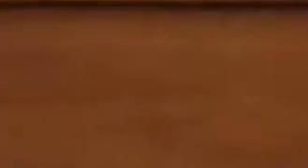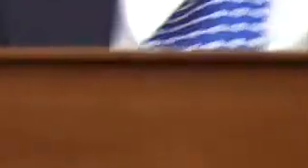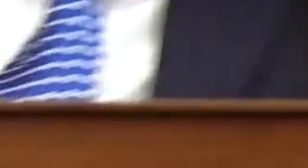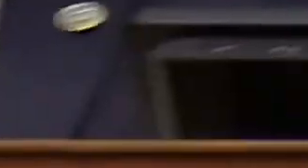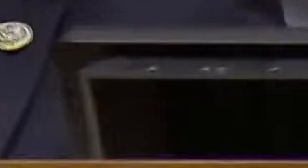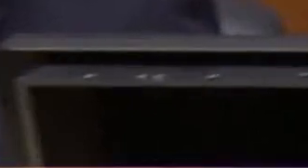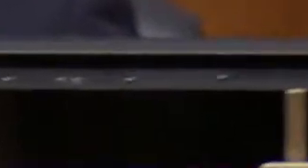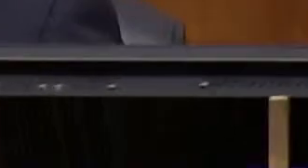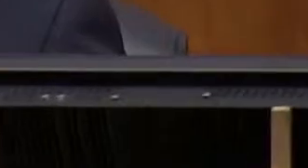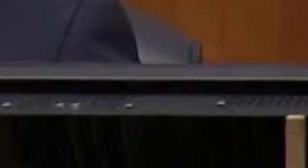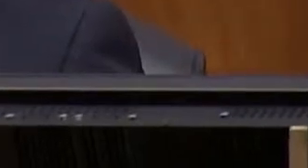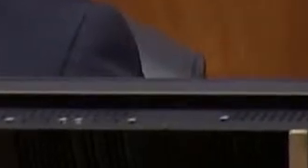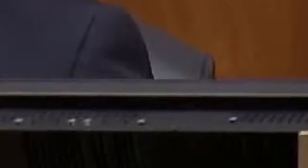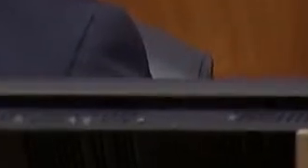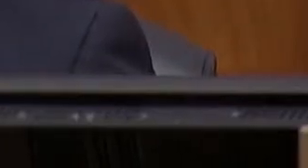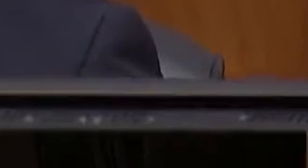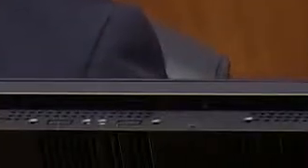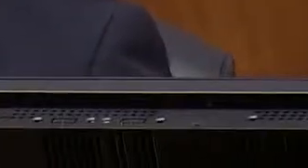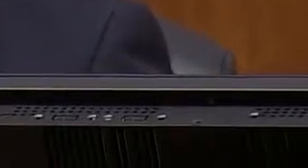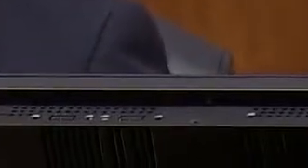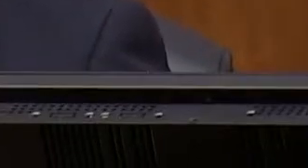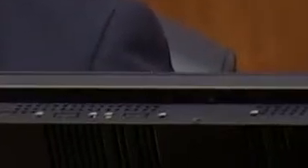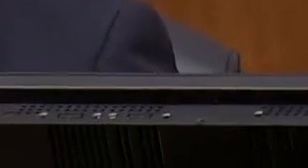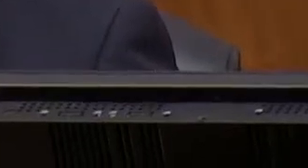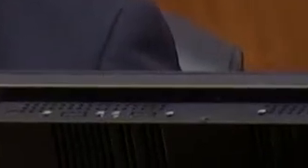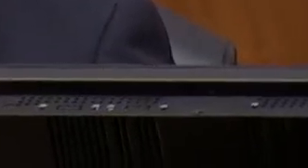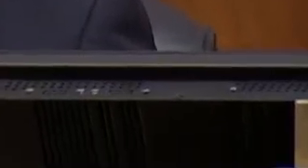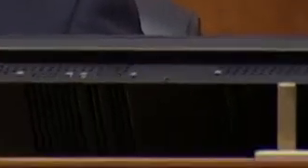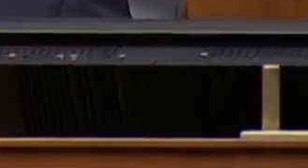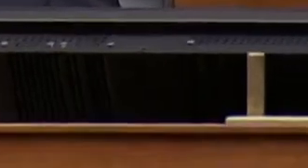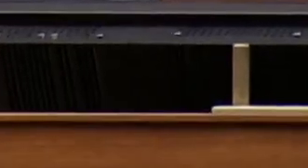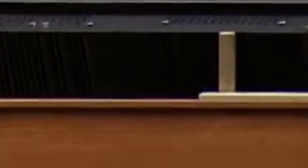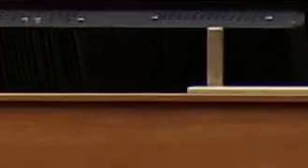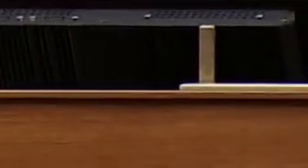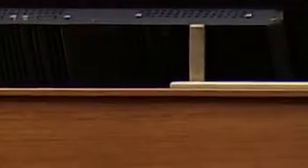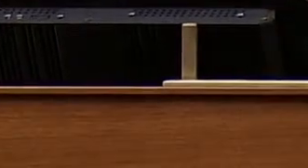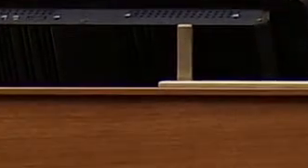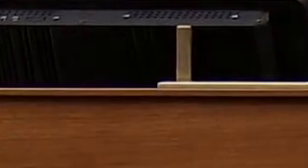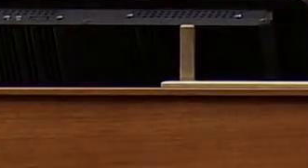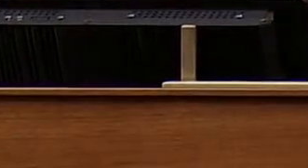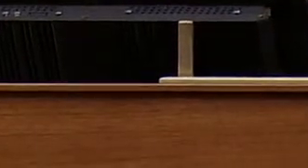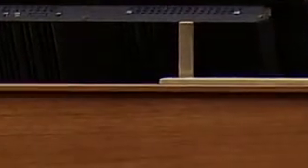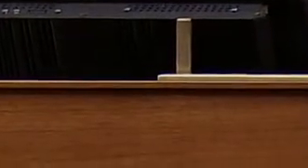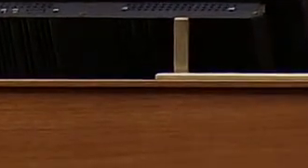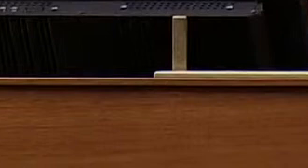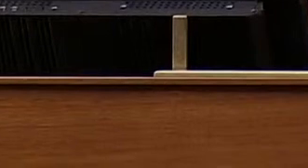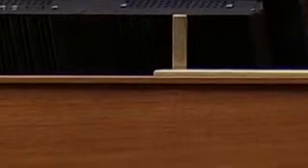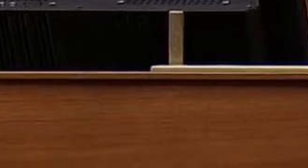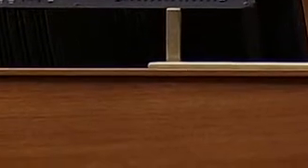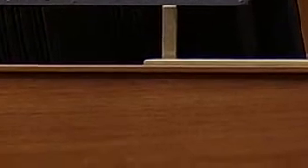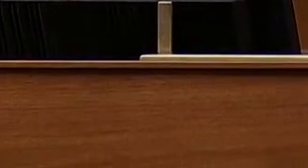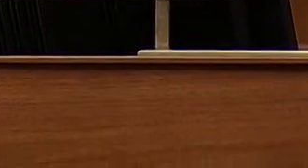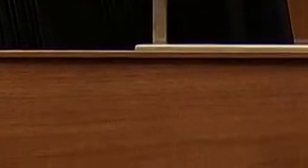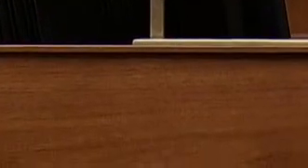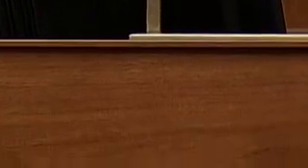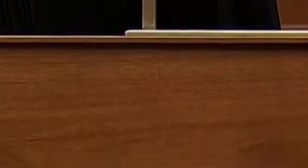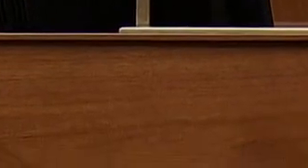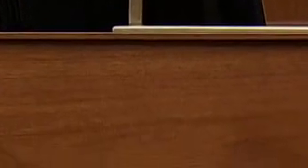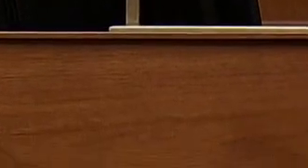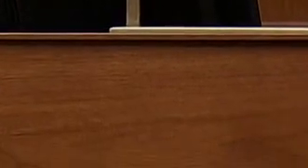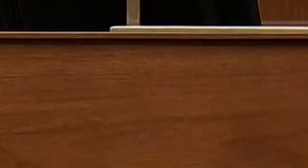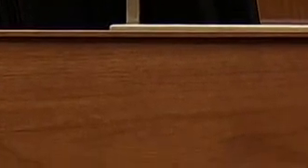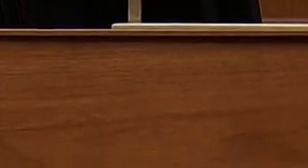per capita than any state. We pay more in total federal taxes than 22 states. They